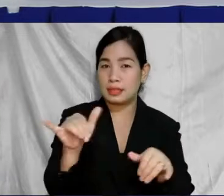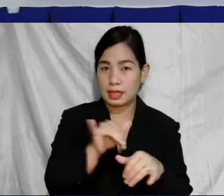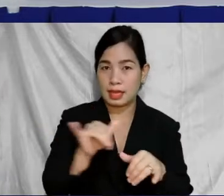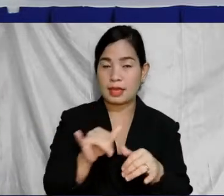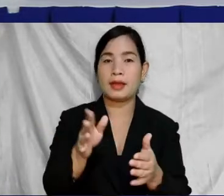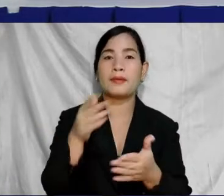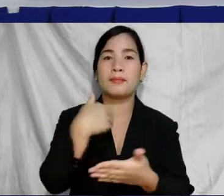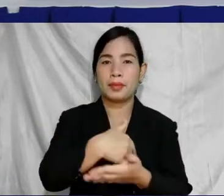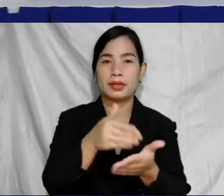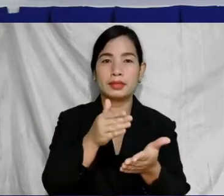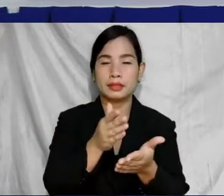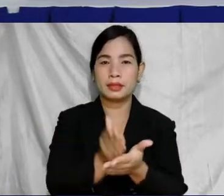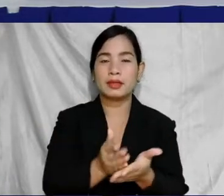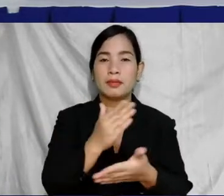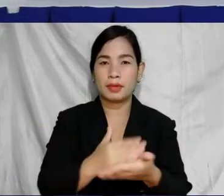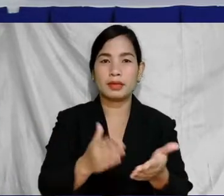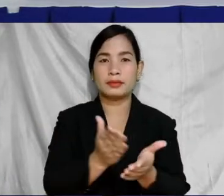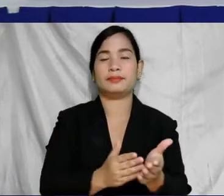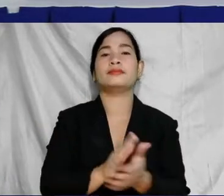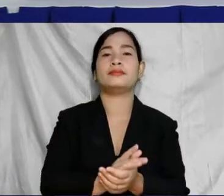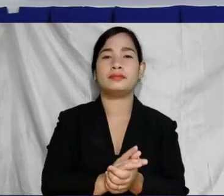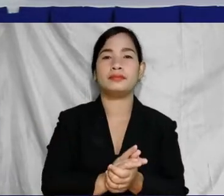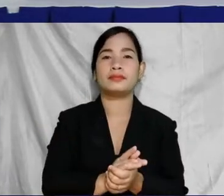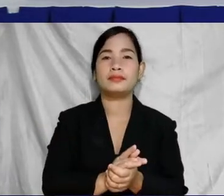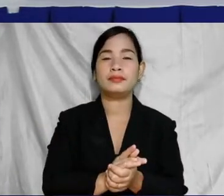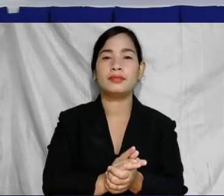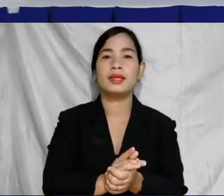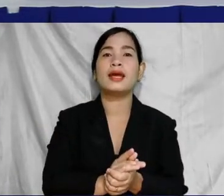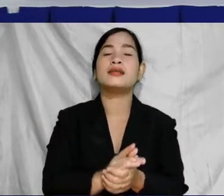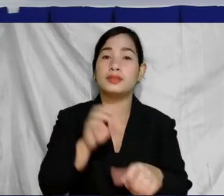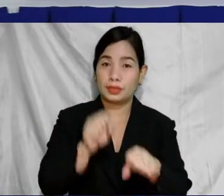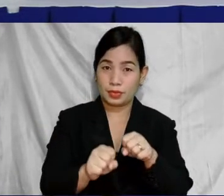particle, or they have a fixed or constant structure.